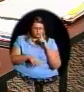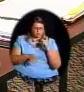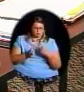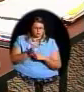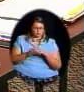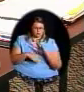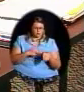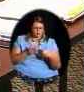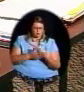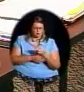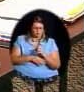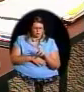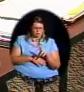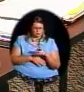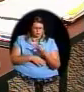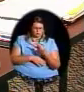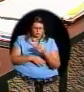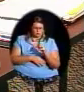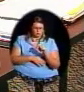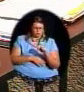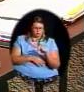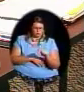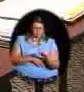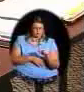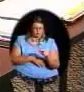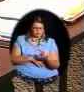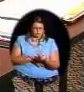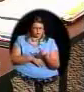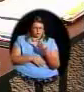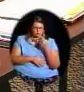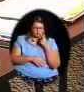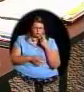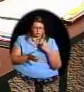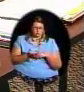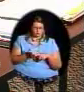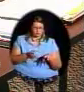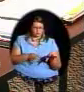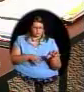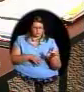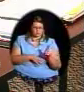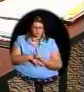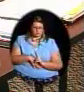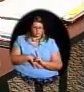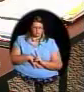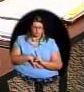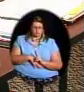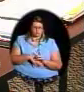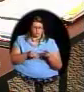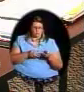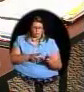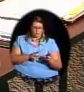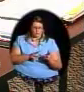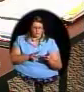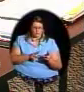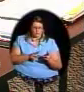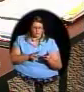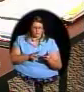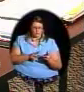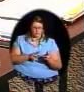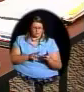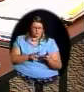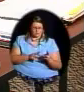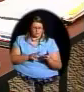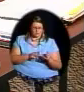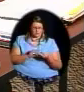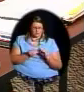highs, it's within several percentage points for that use. The way that the buildings are figured